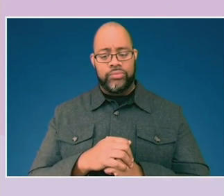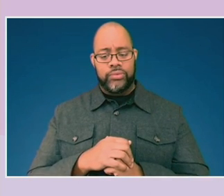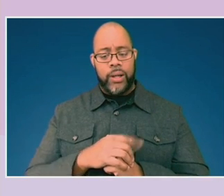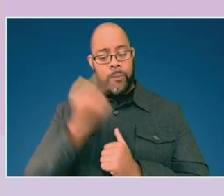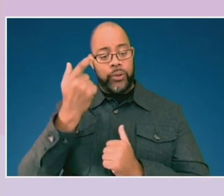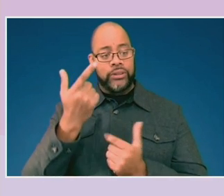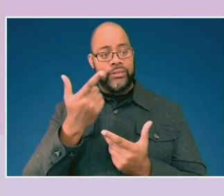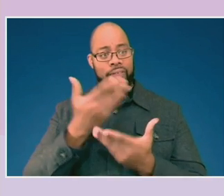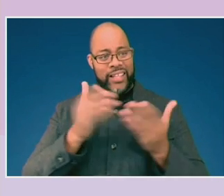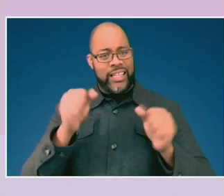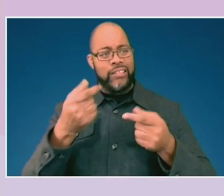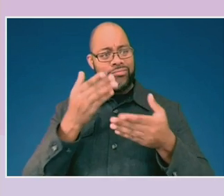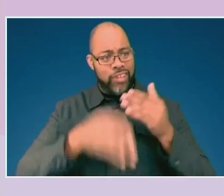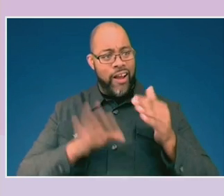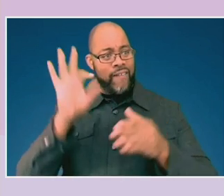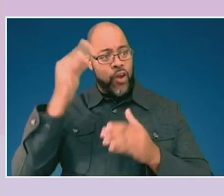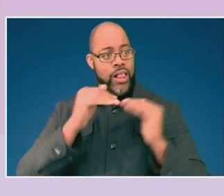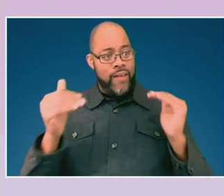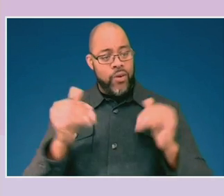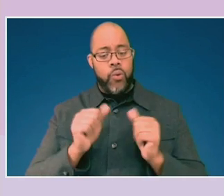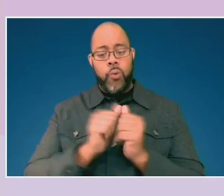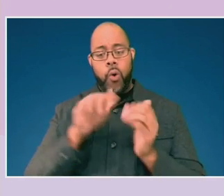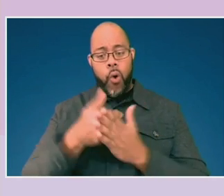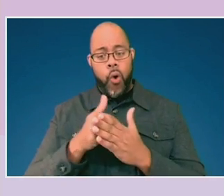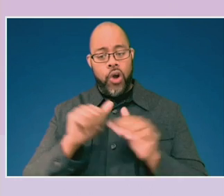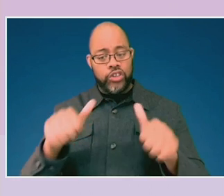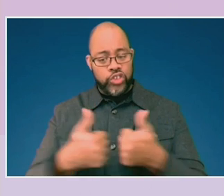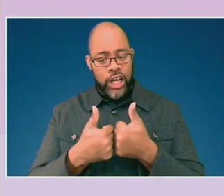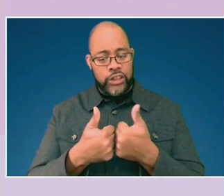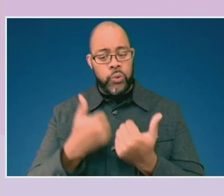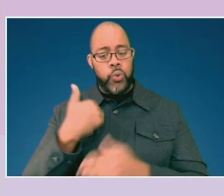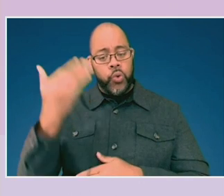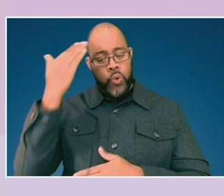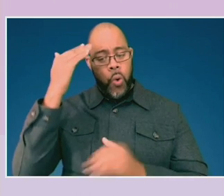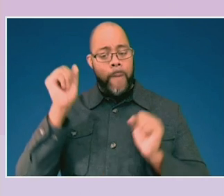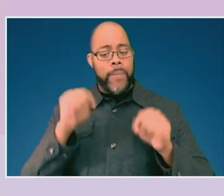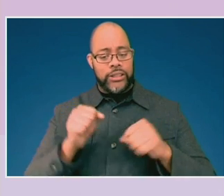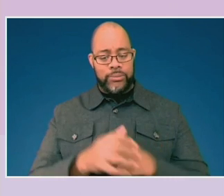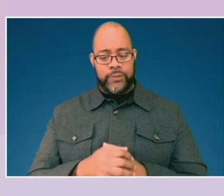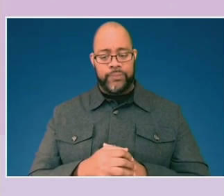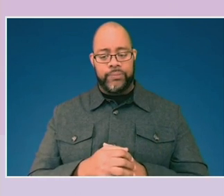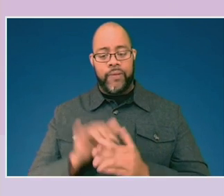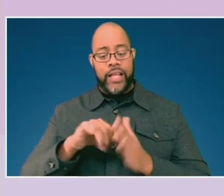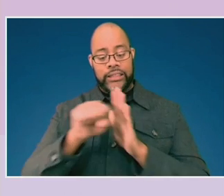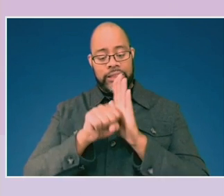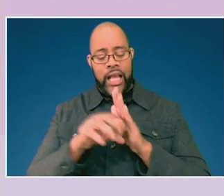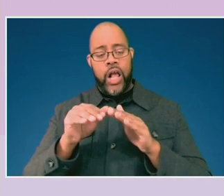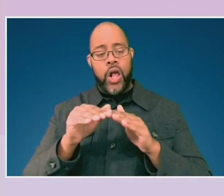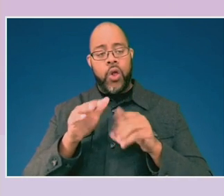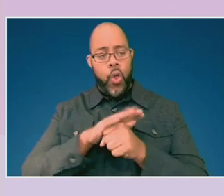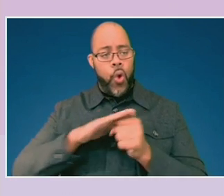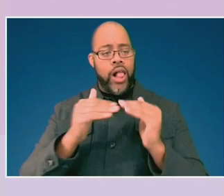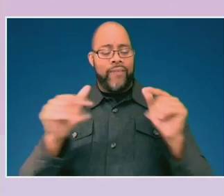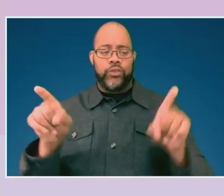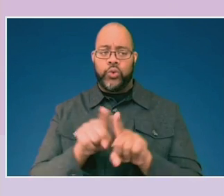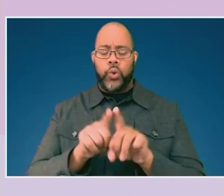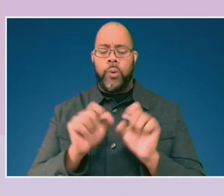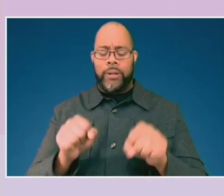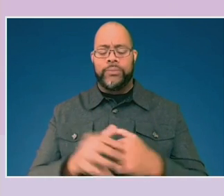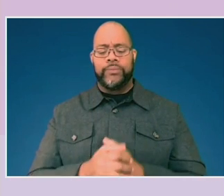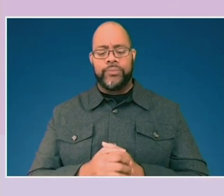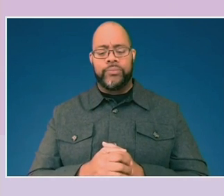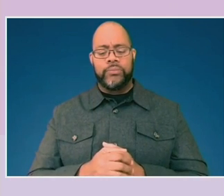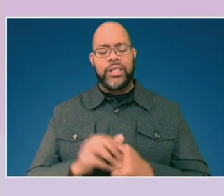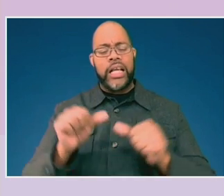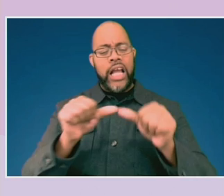done at the federal level, with all the challenges that that brings, we know it's possible at the state and local levels as well. There are a few areas where